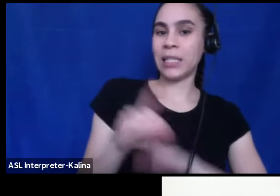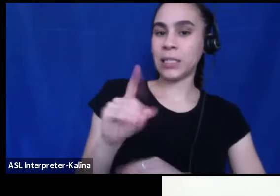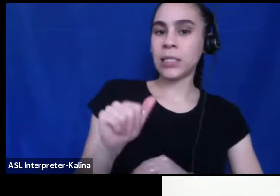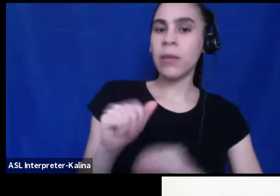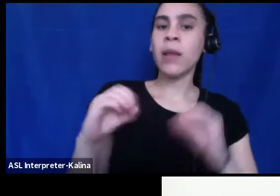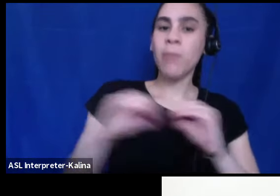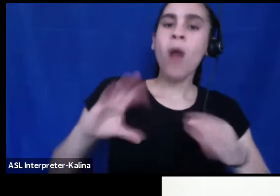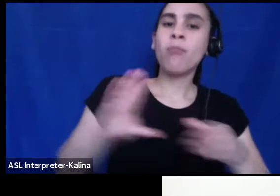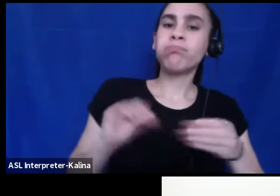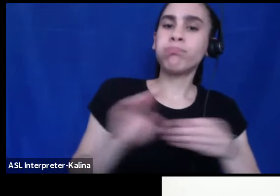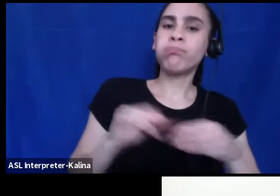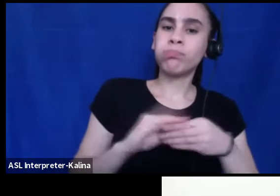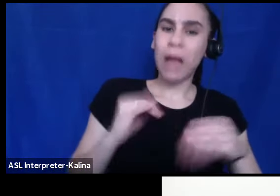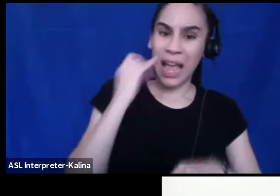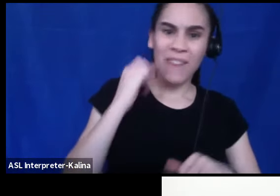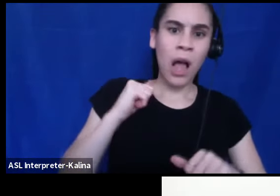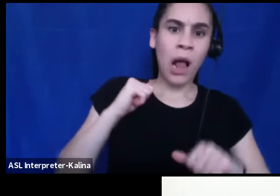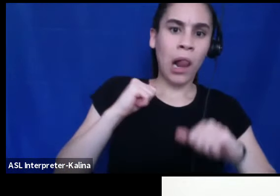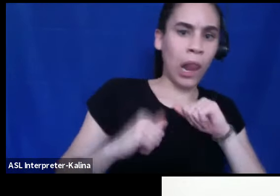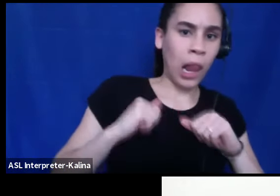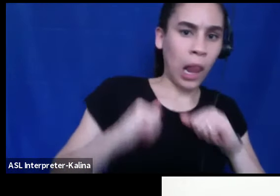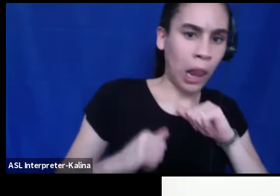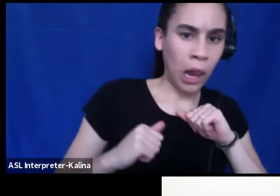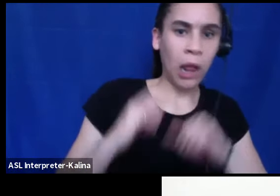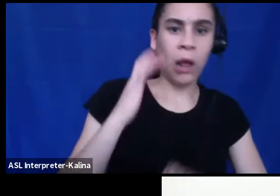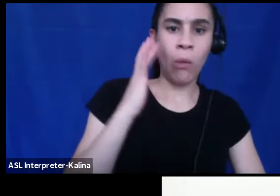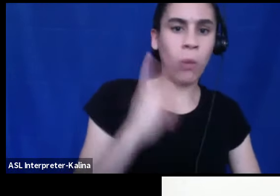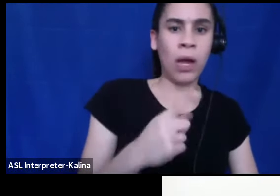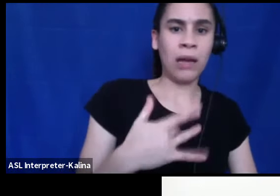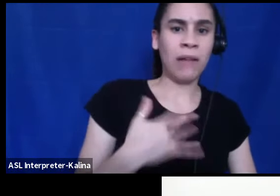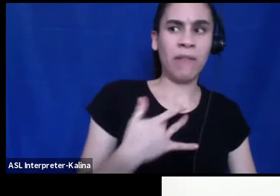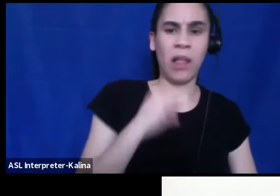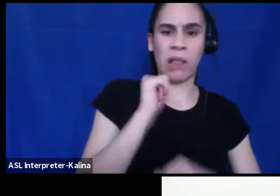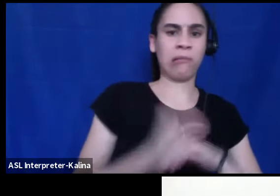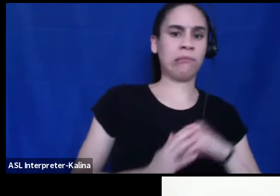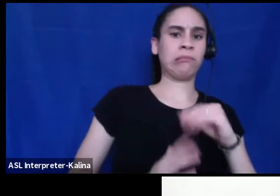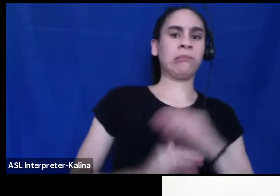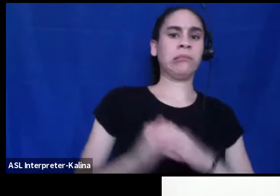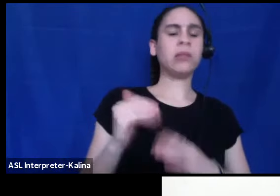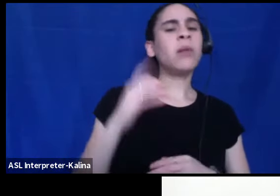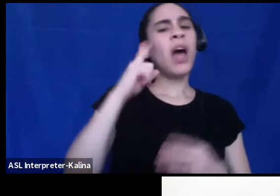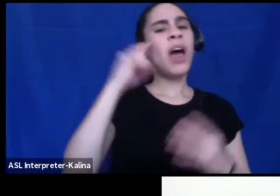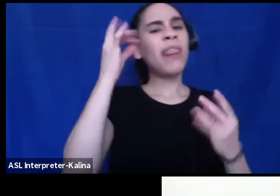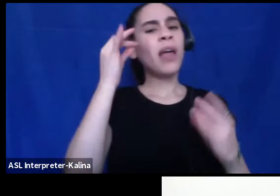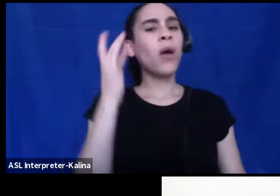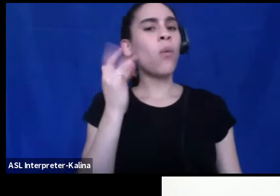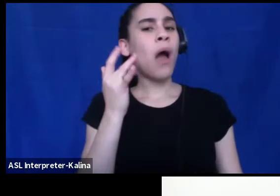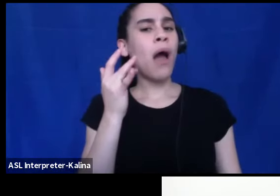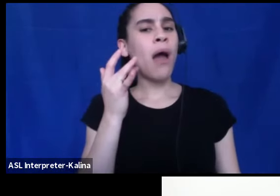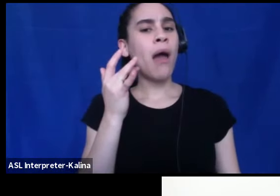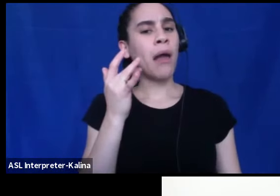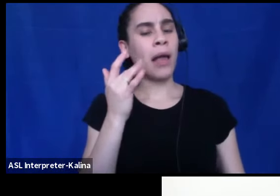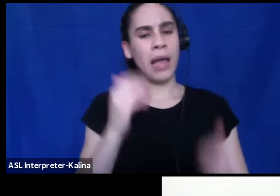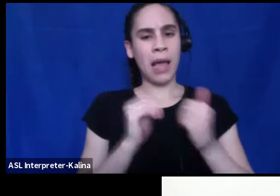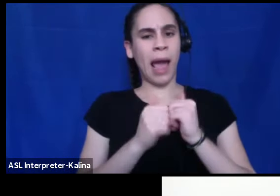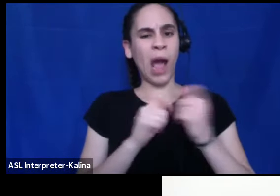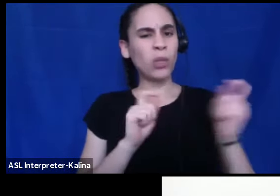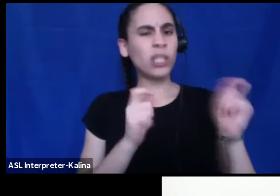there's hesitation as to why you're not comfortable talking about it, think about why and what would that take to